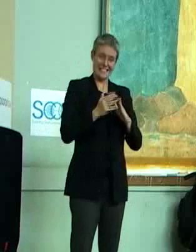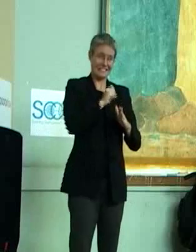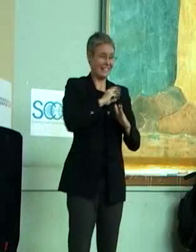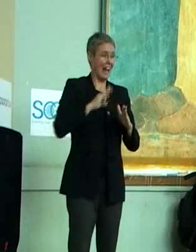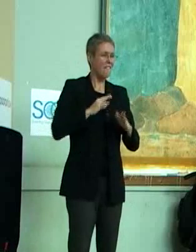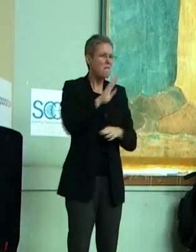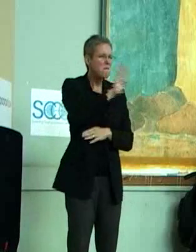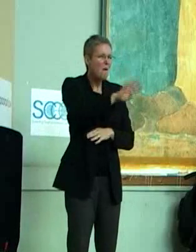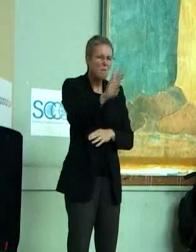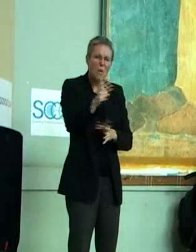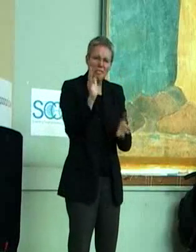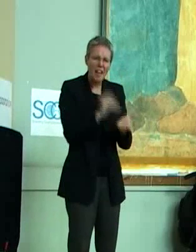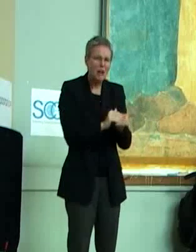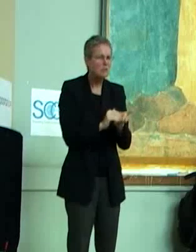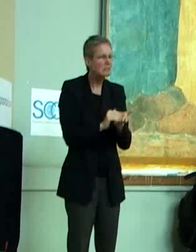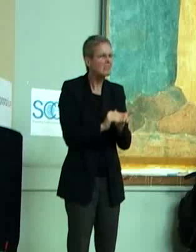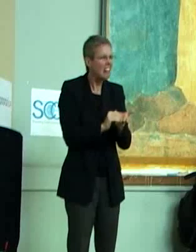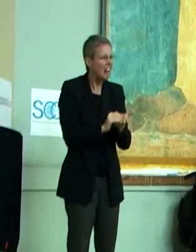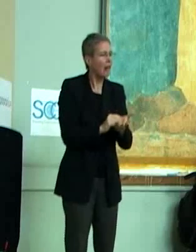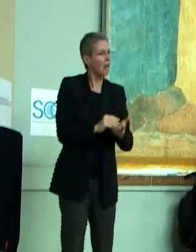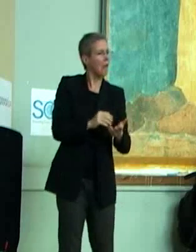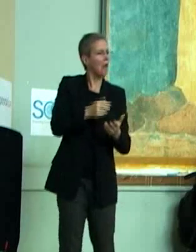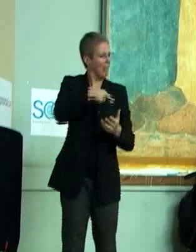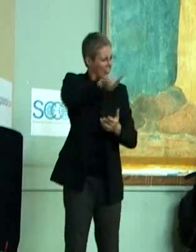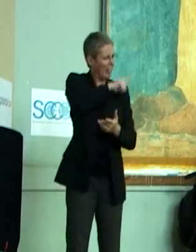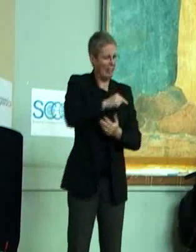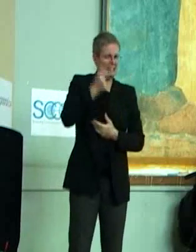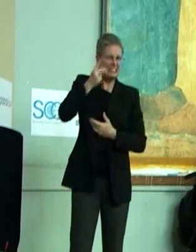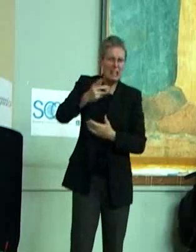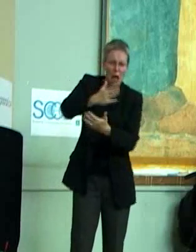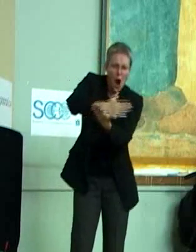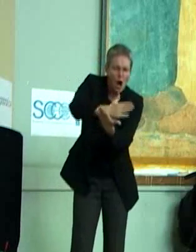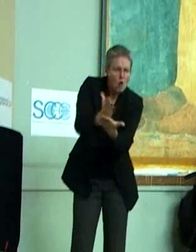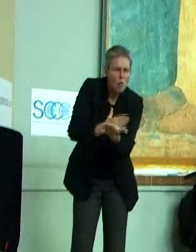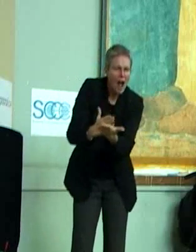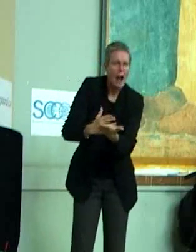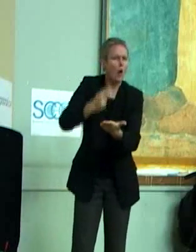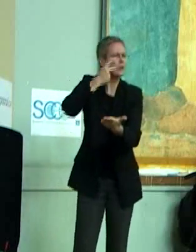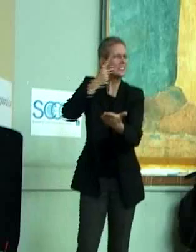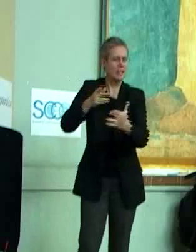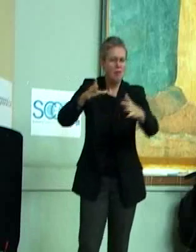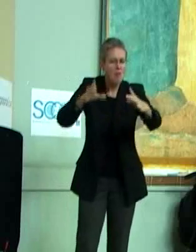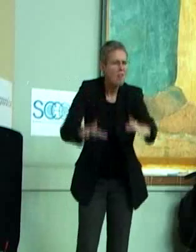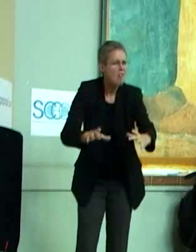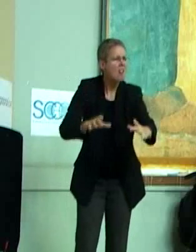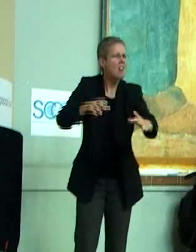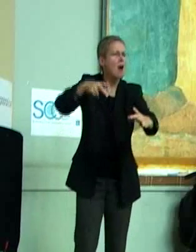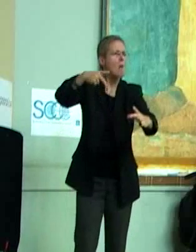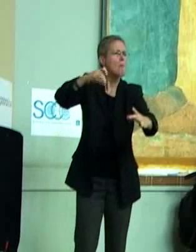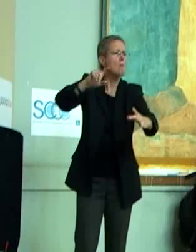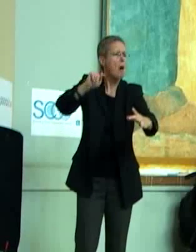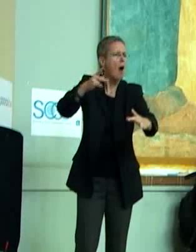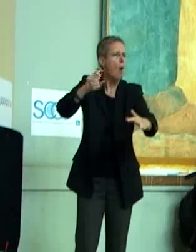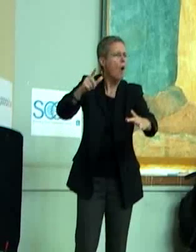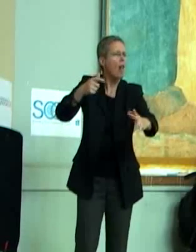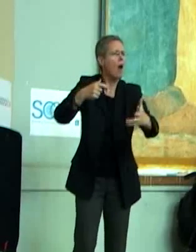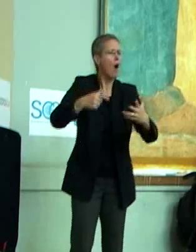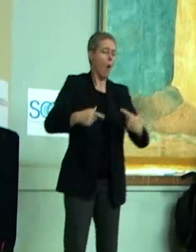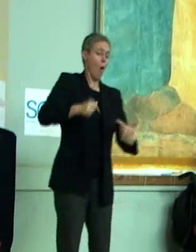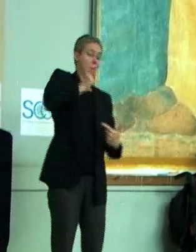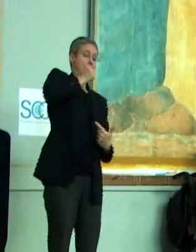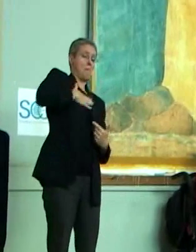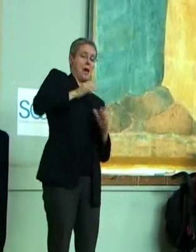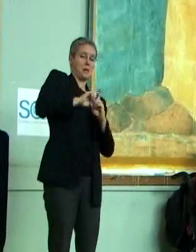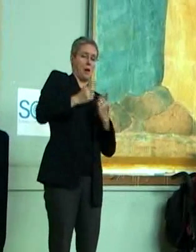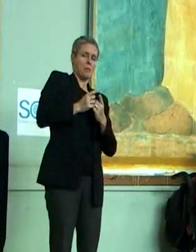when you see a crack in the sidewalk or a pothole, it doesn't matter just because you work in the solid waste department, you can't call it